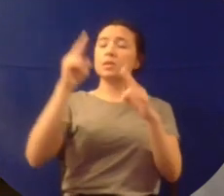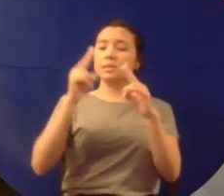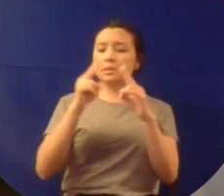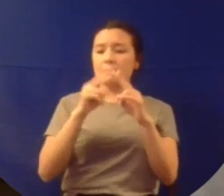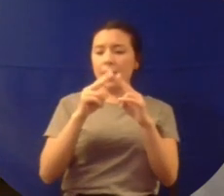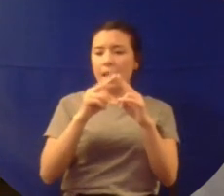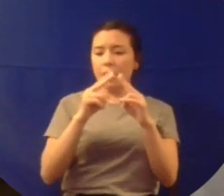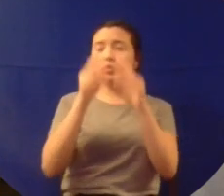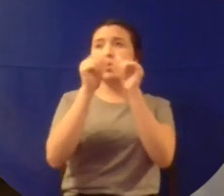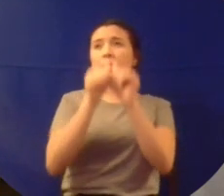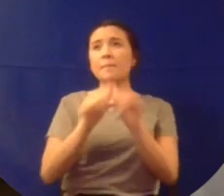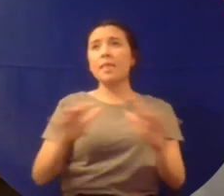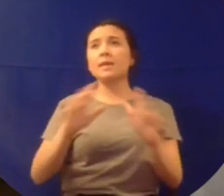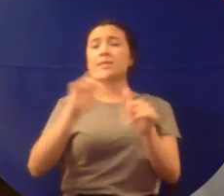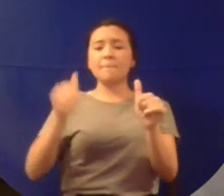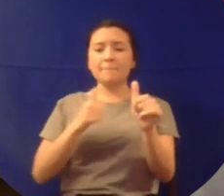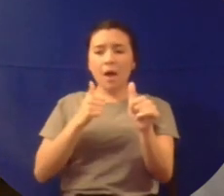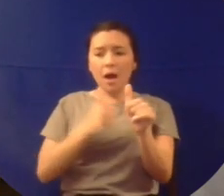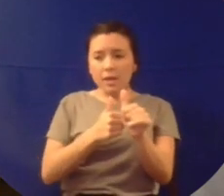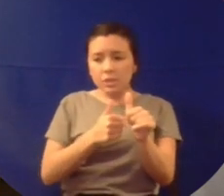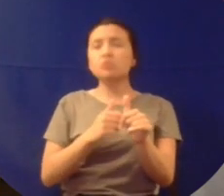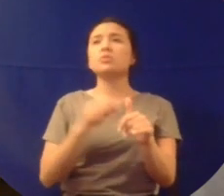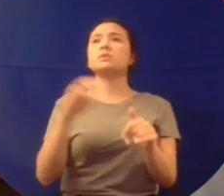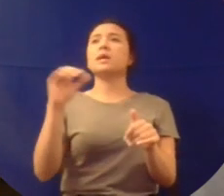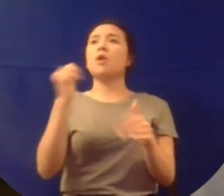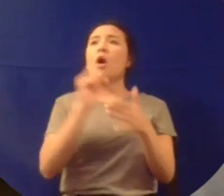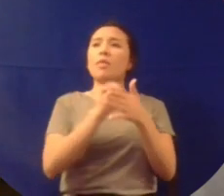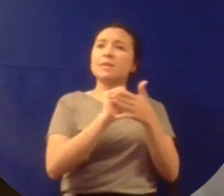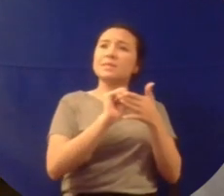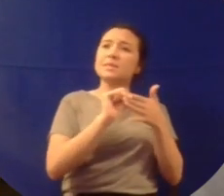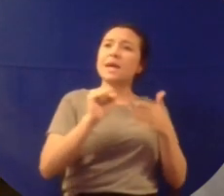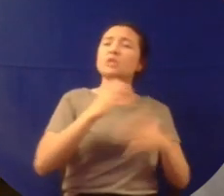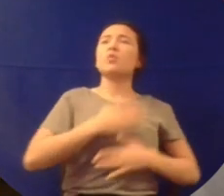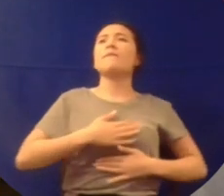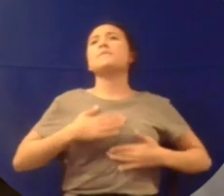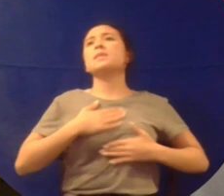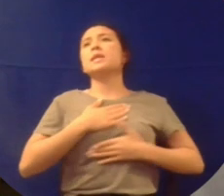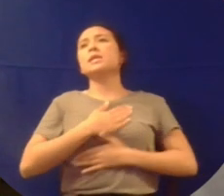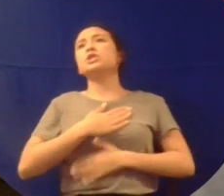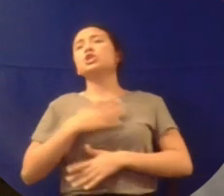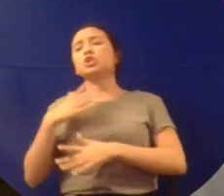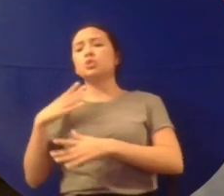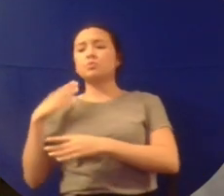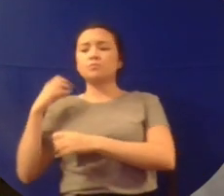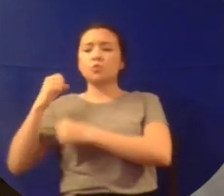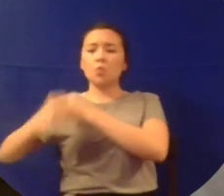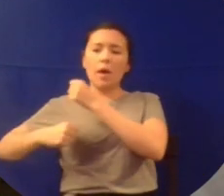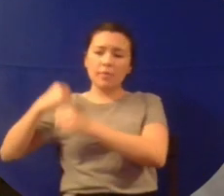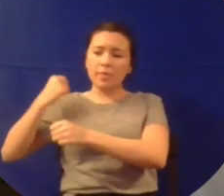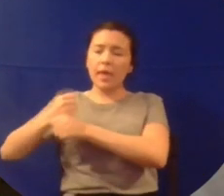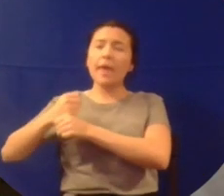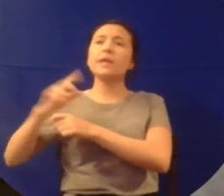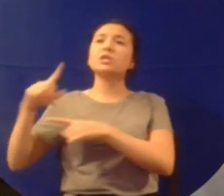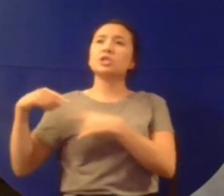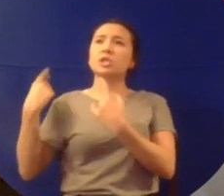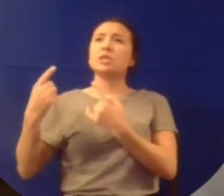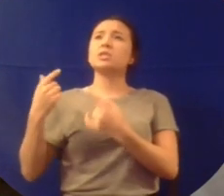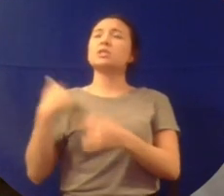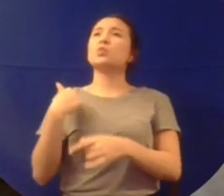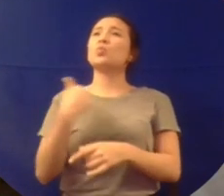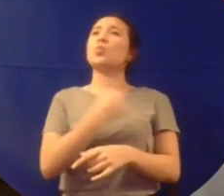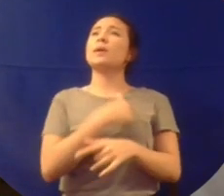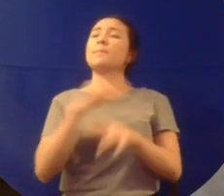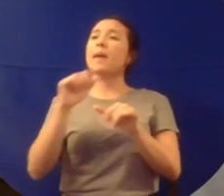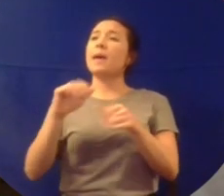God, with Blessed Joseph, her spouse, with the blessed apostles and all the saints who've pleased you throughout